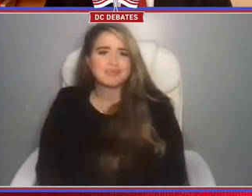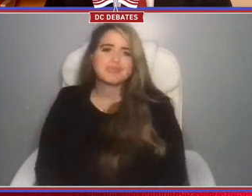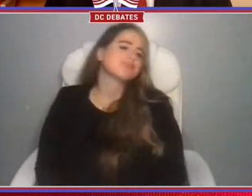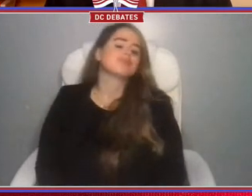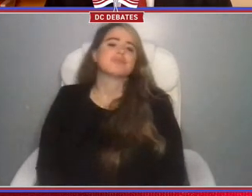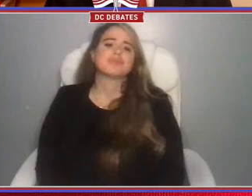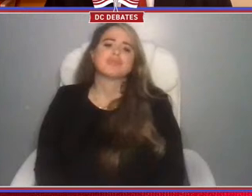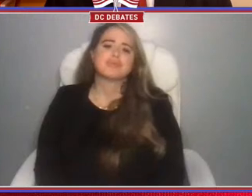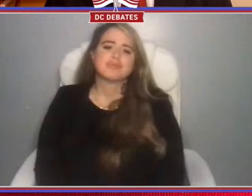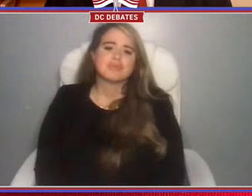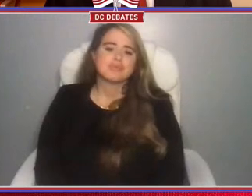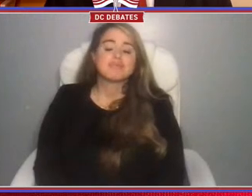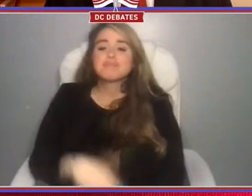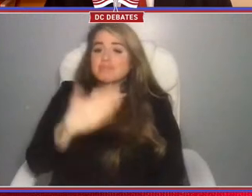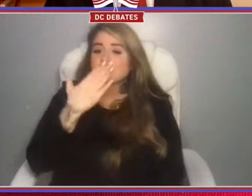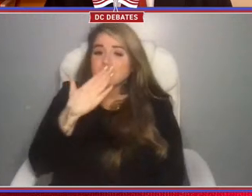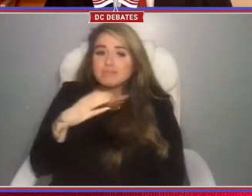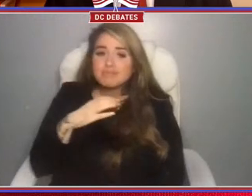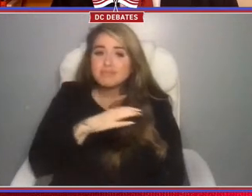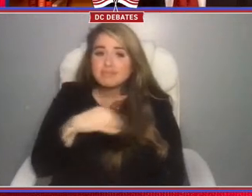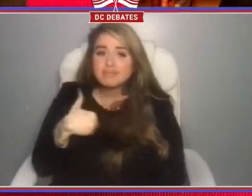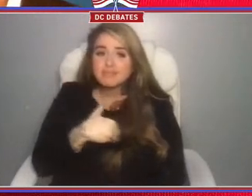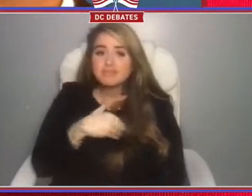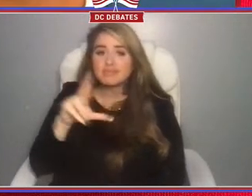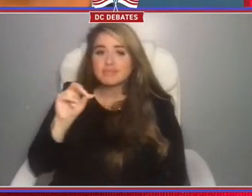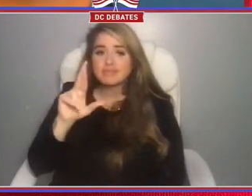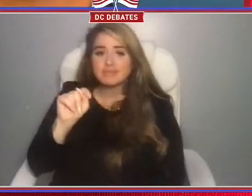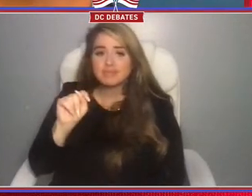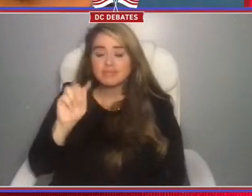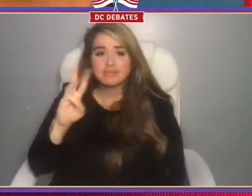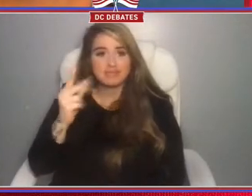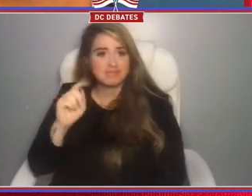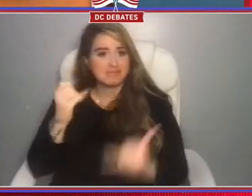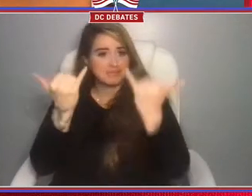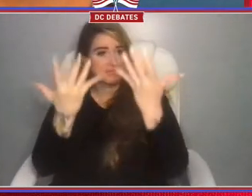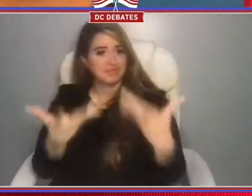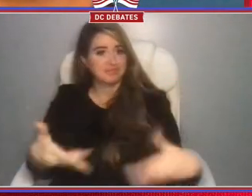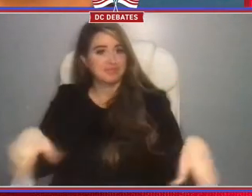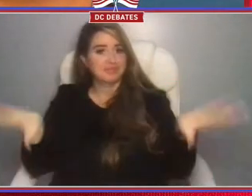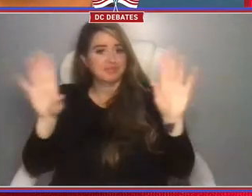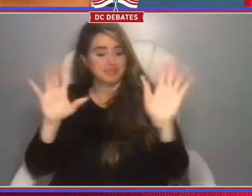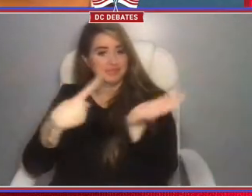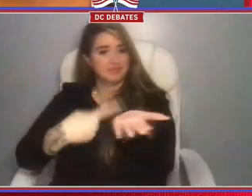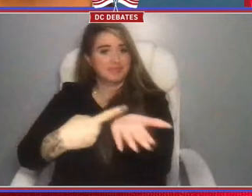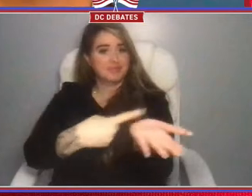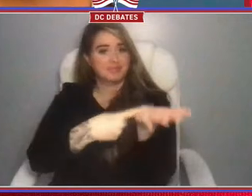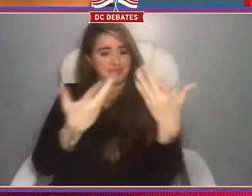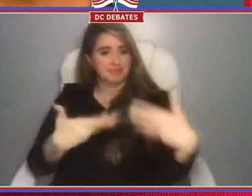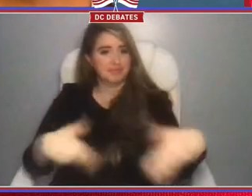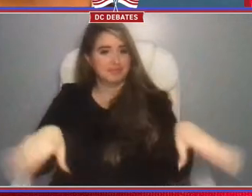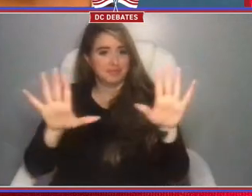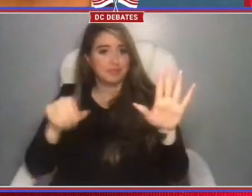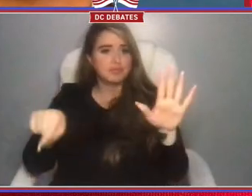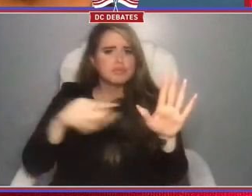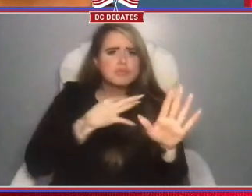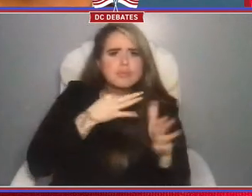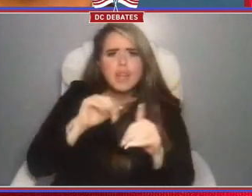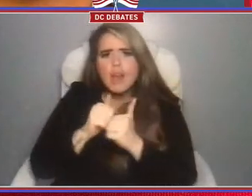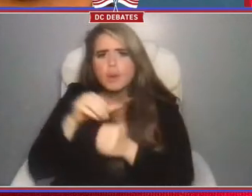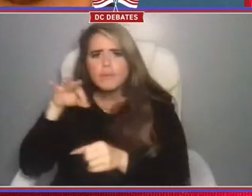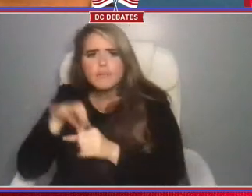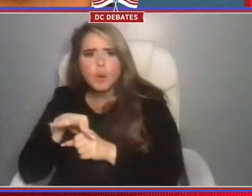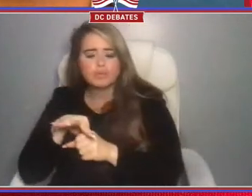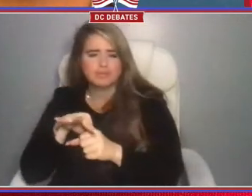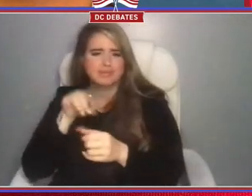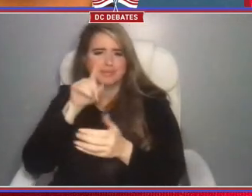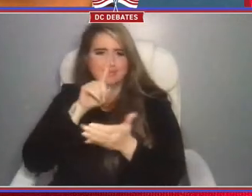Thank you, Councilmember Robert White. And that concludes our debate. To learn more about how to vote in this election, visit